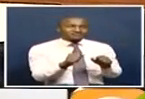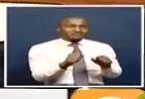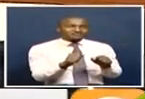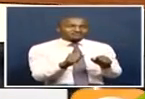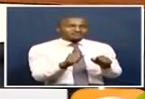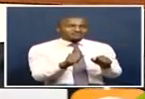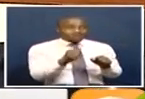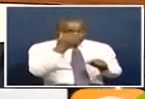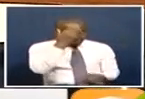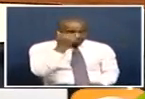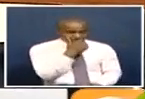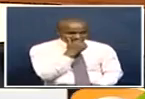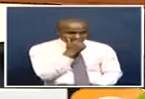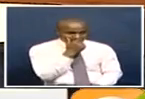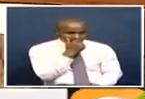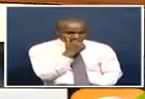Because,